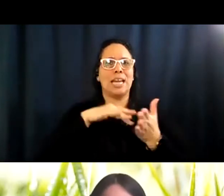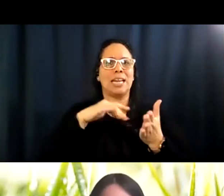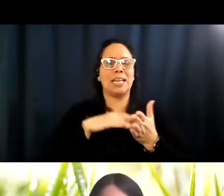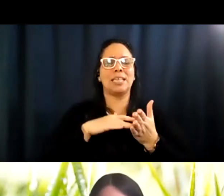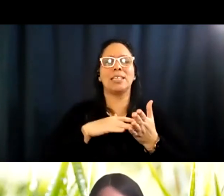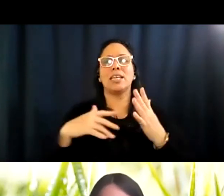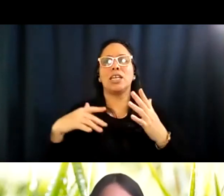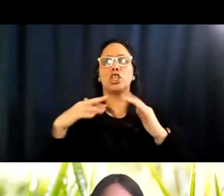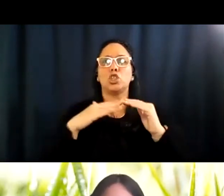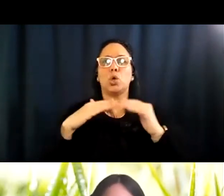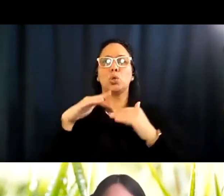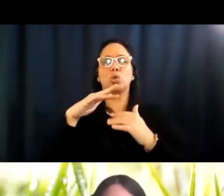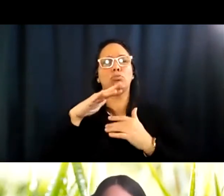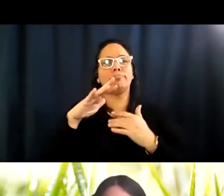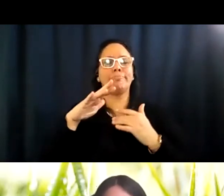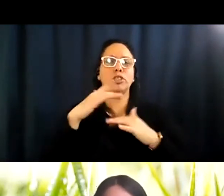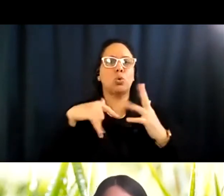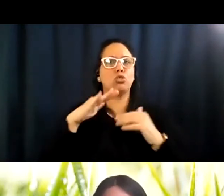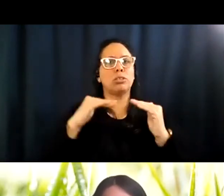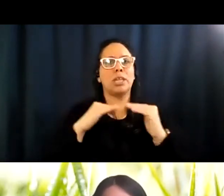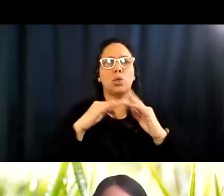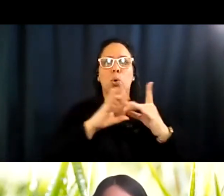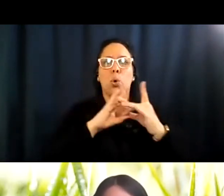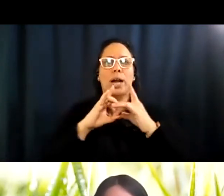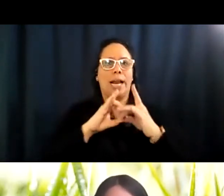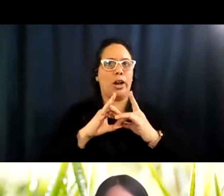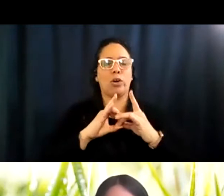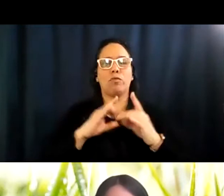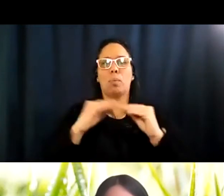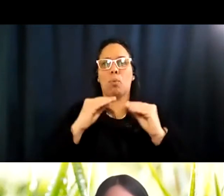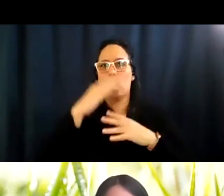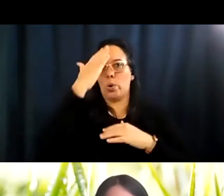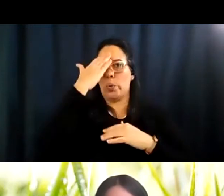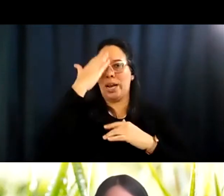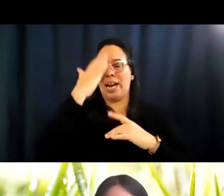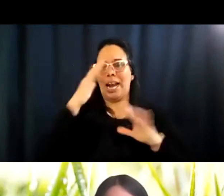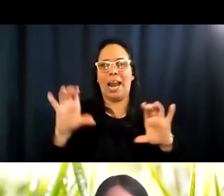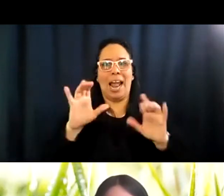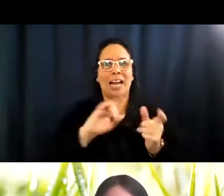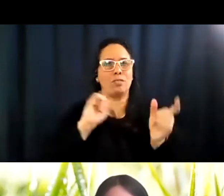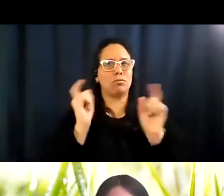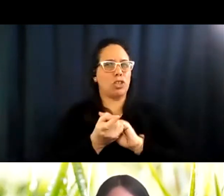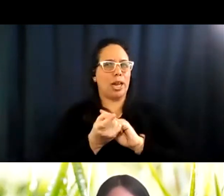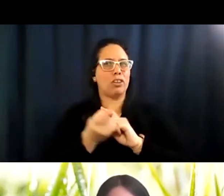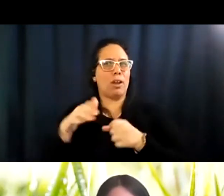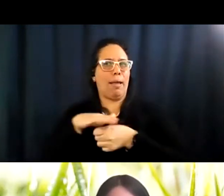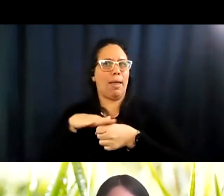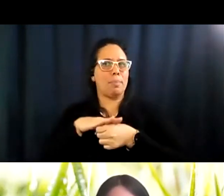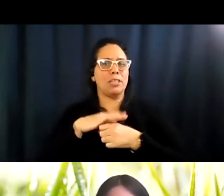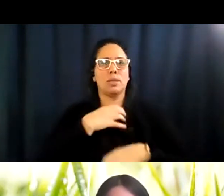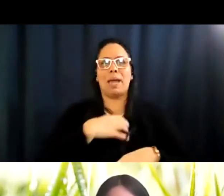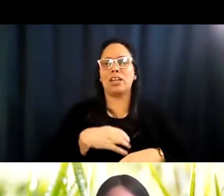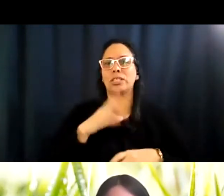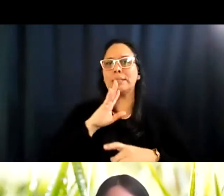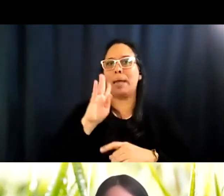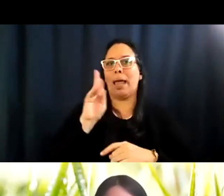Equity Commission Coordinator, working to create more social justice awareness and active change on campus. She is passionate about speaking up and working